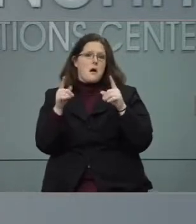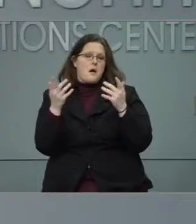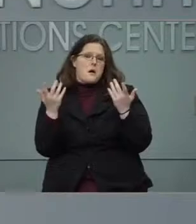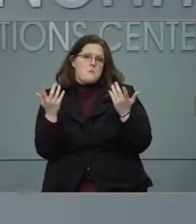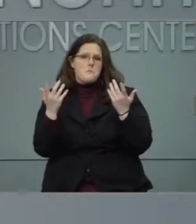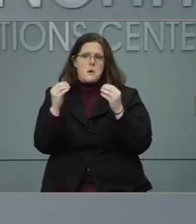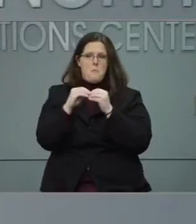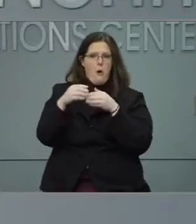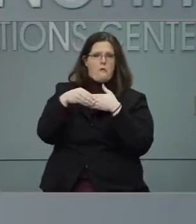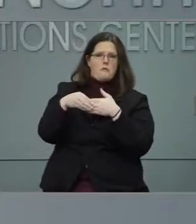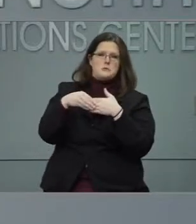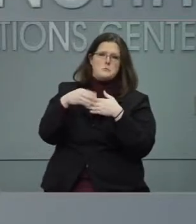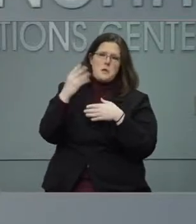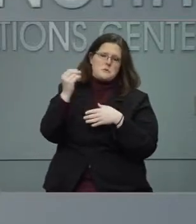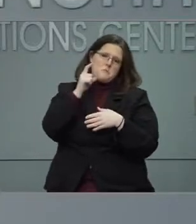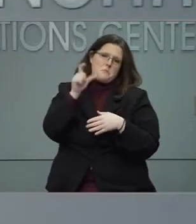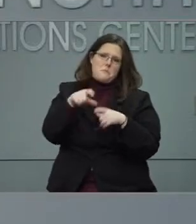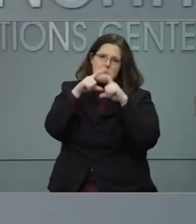Next question.